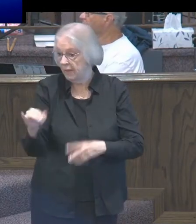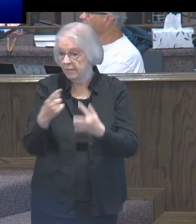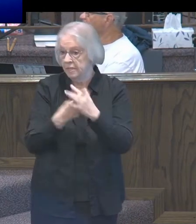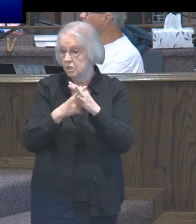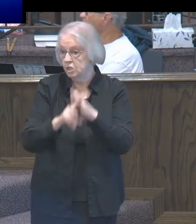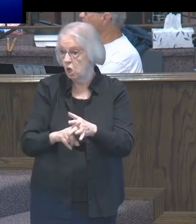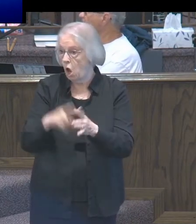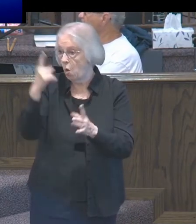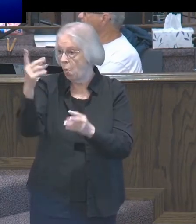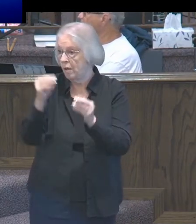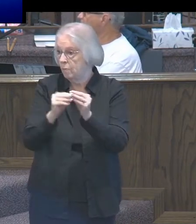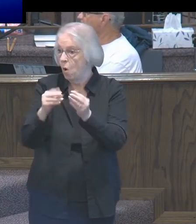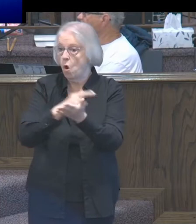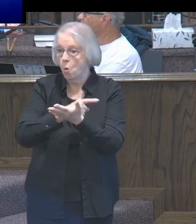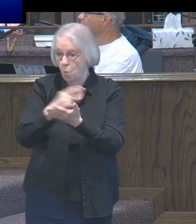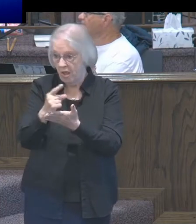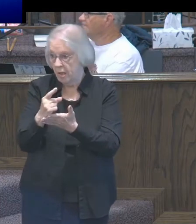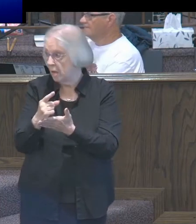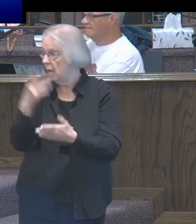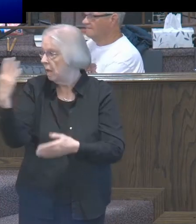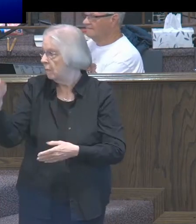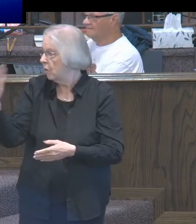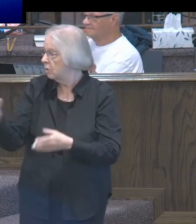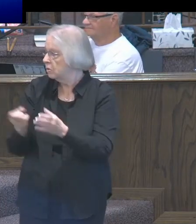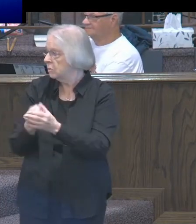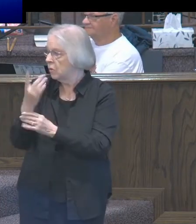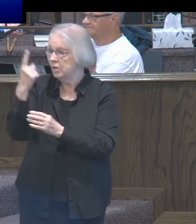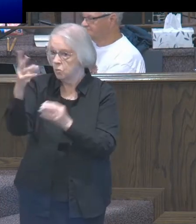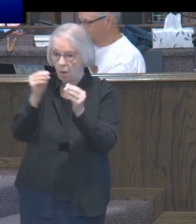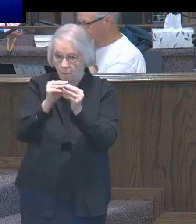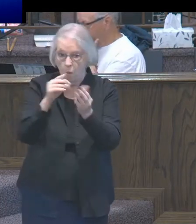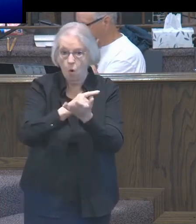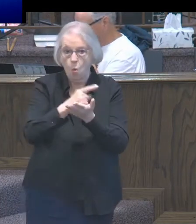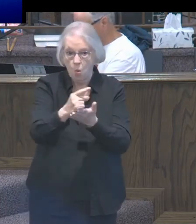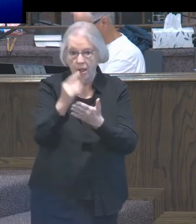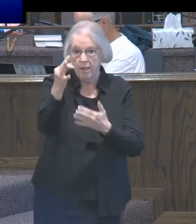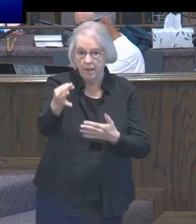more week. Blue Springs, is that the same time? All right, so we've got another week.